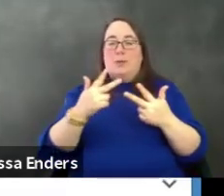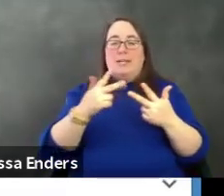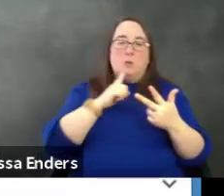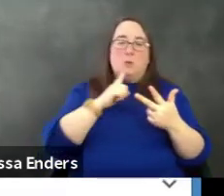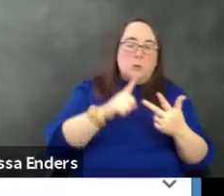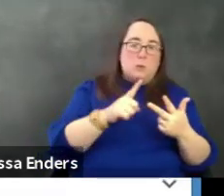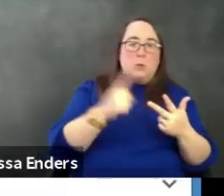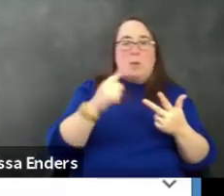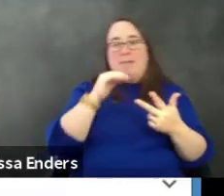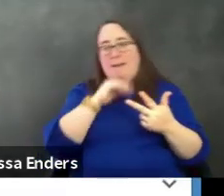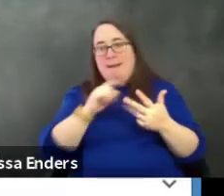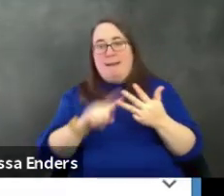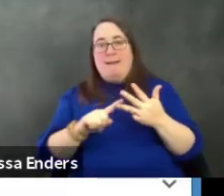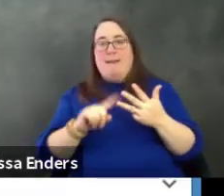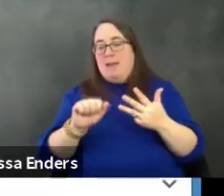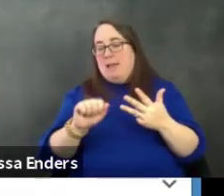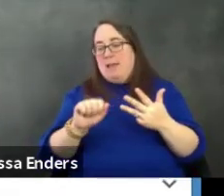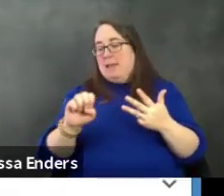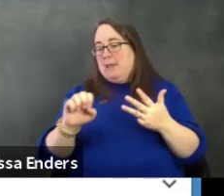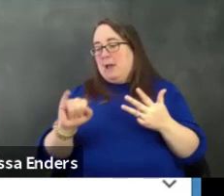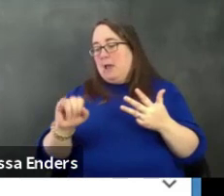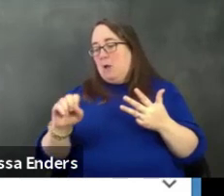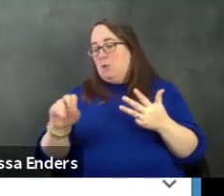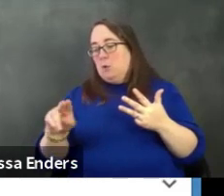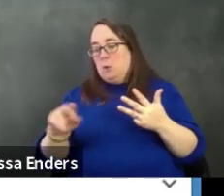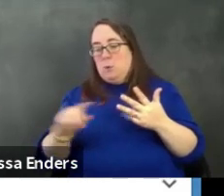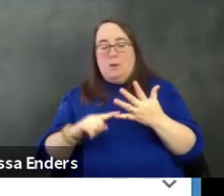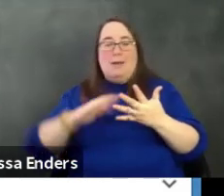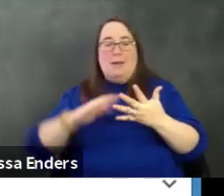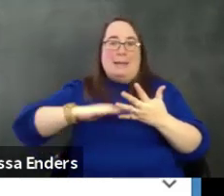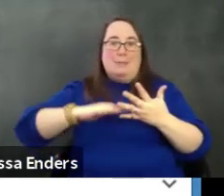AEIOU, tabletop texting. All of those are